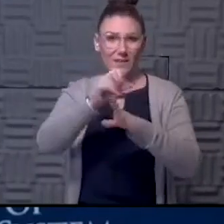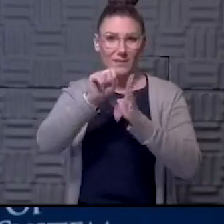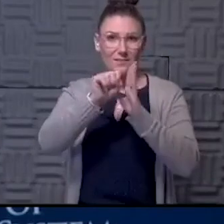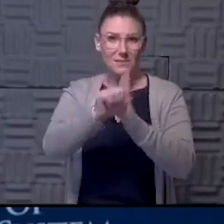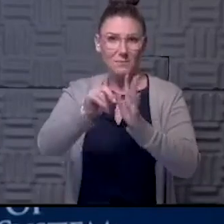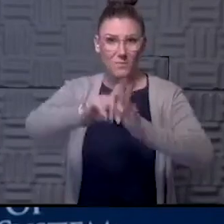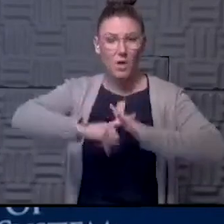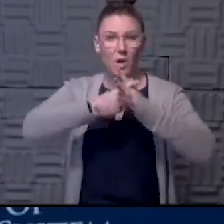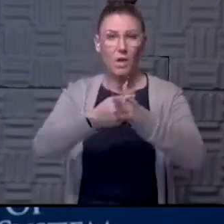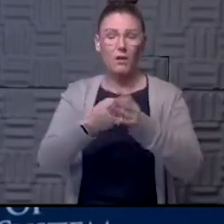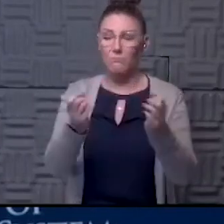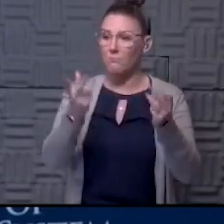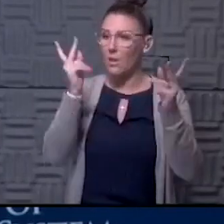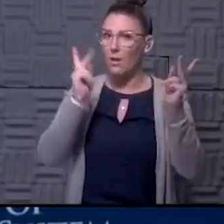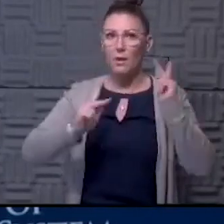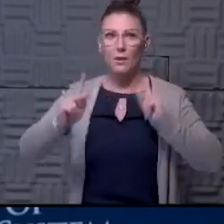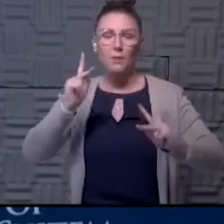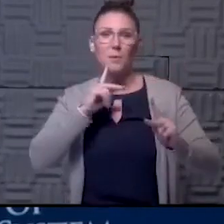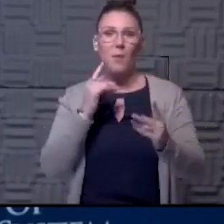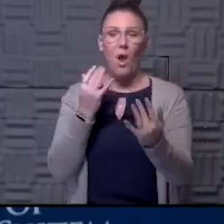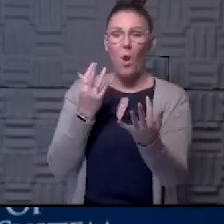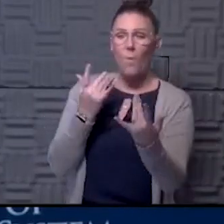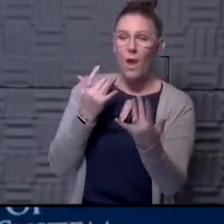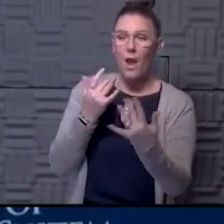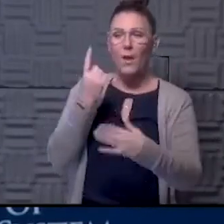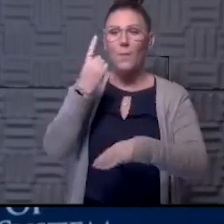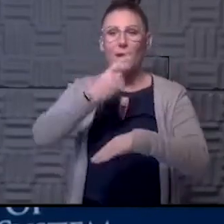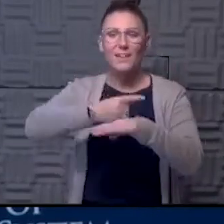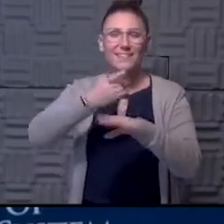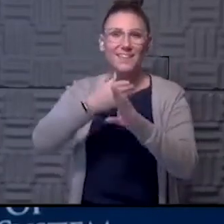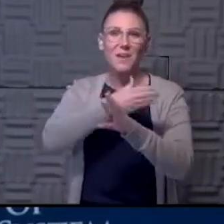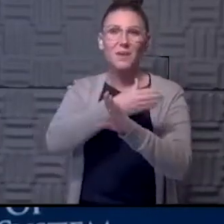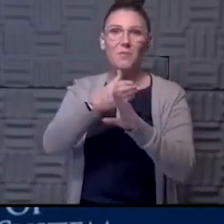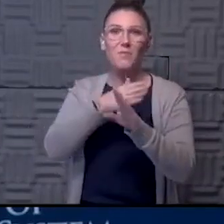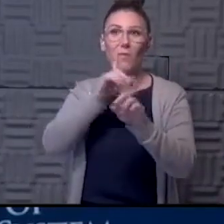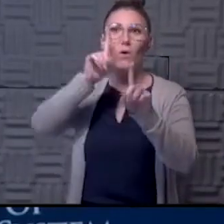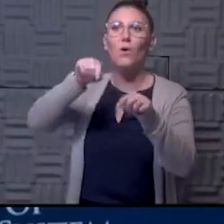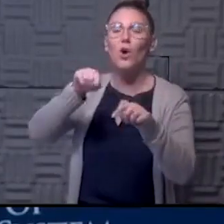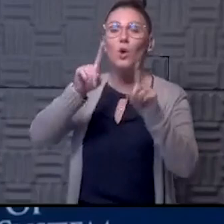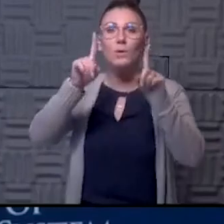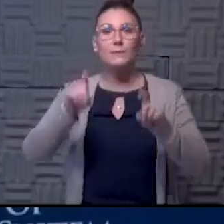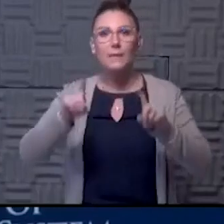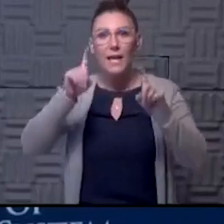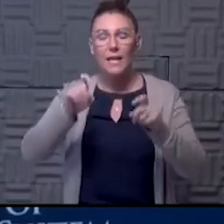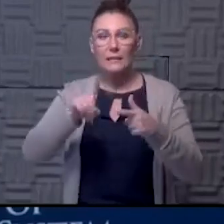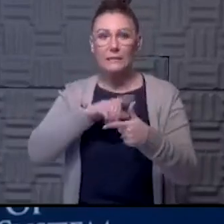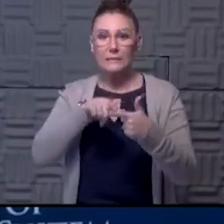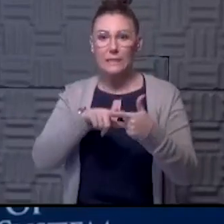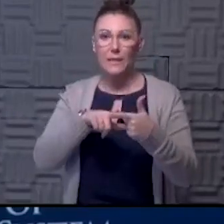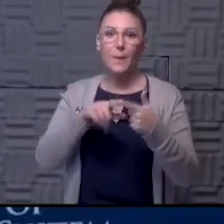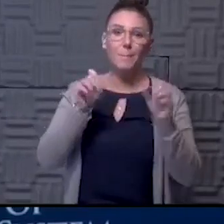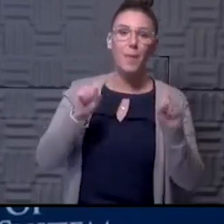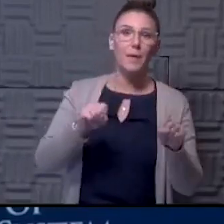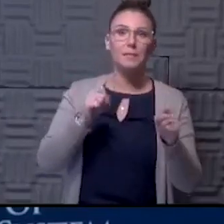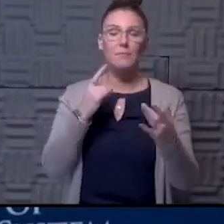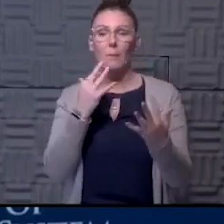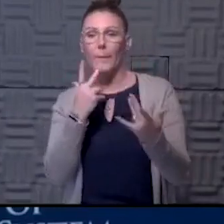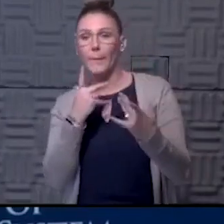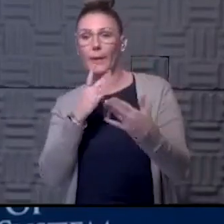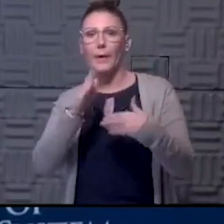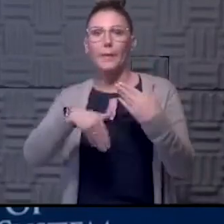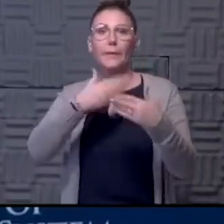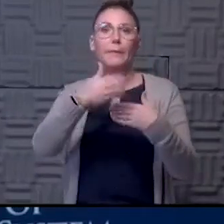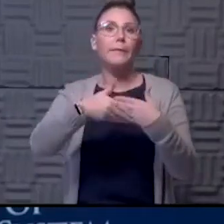so many people, it seems like they wait, a day or two before they even go for testing, and then possibly waiting another